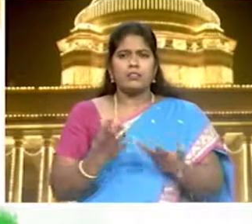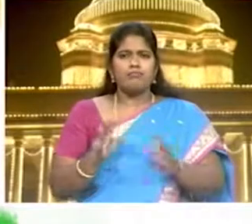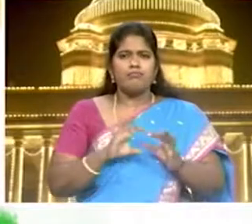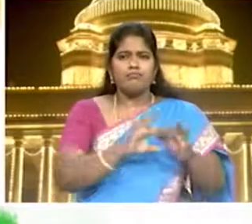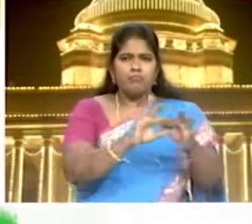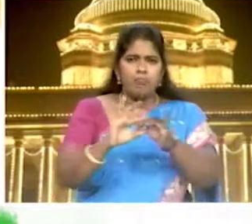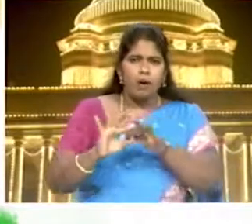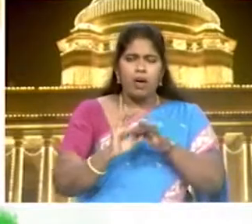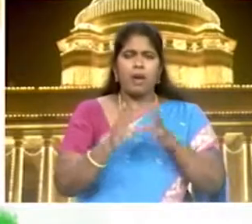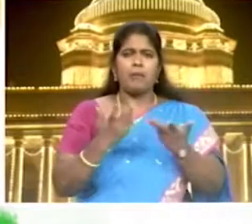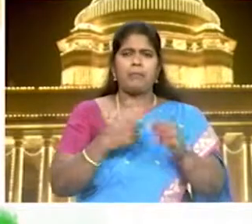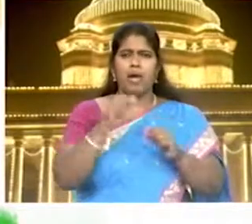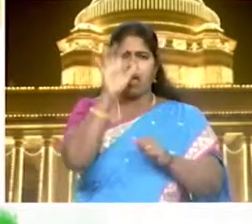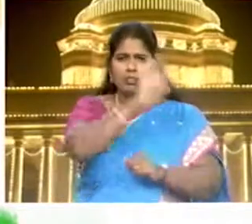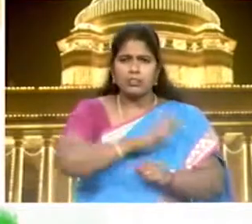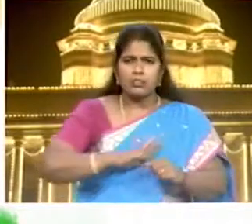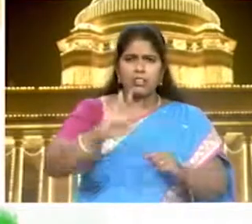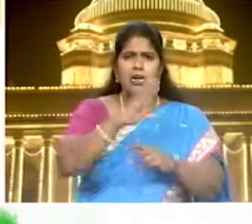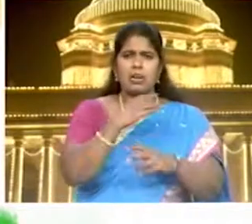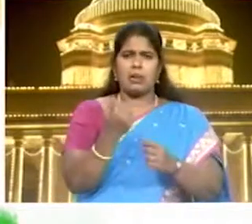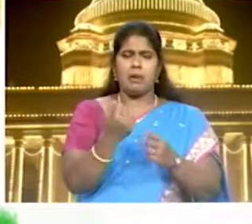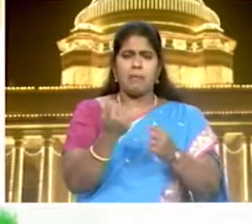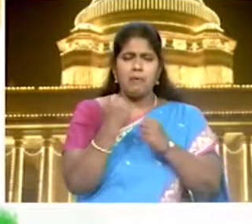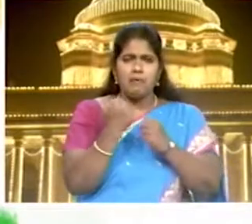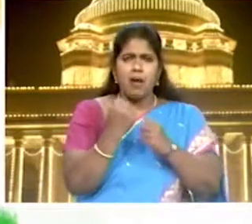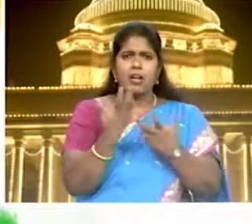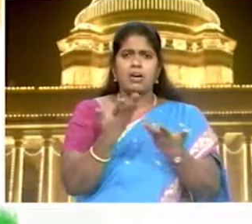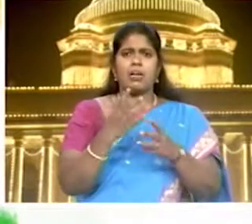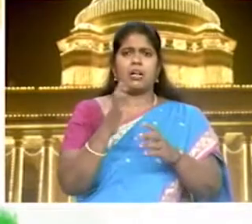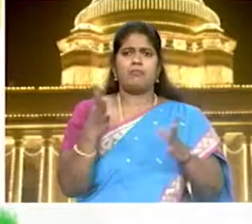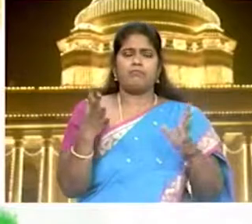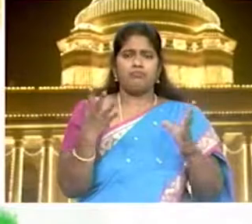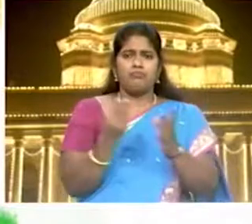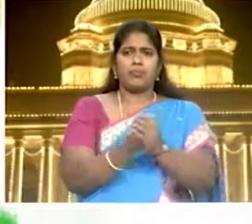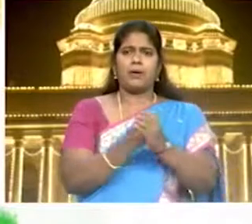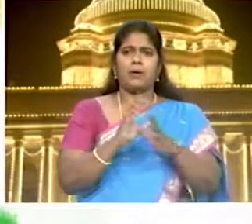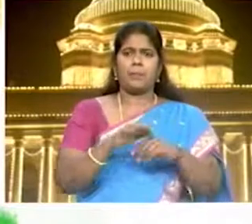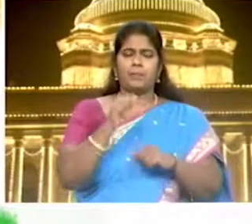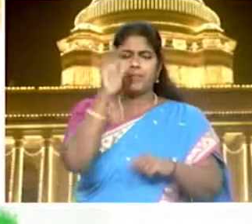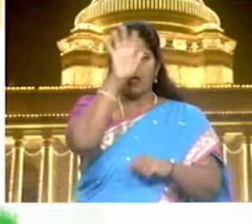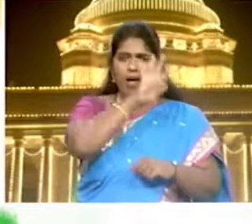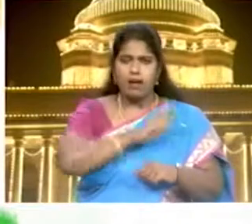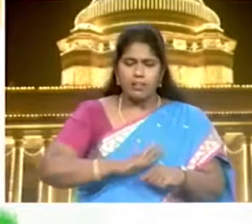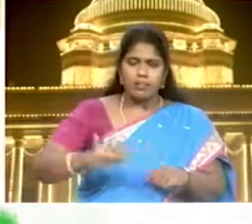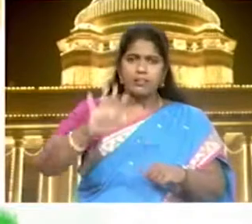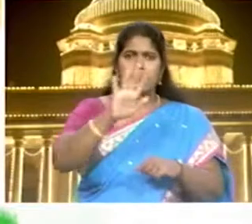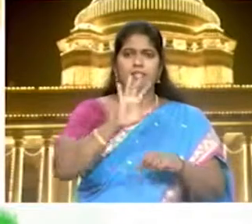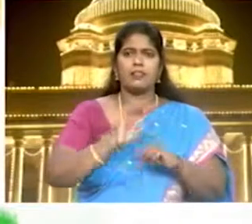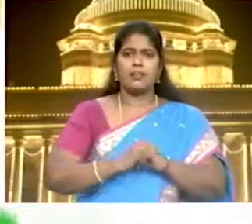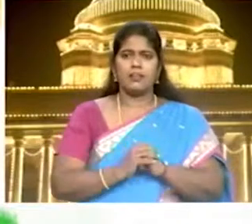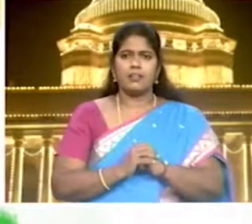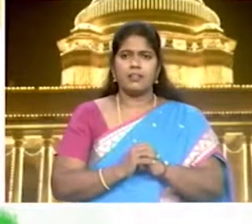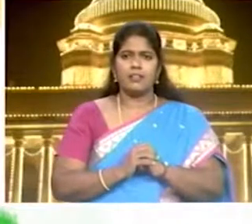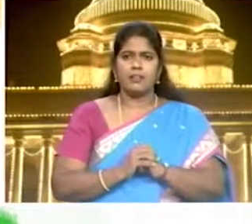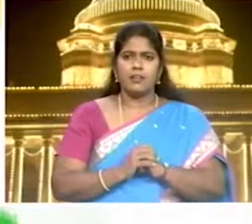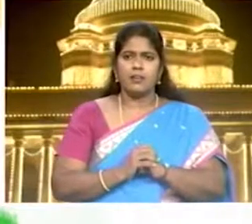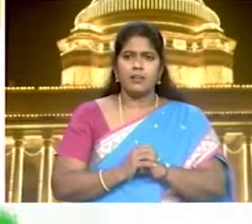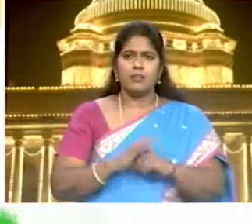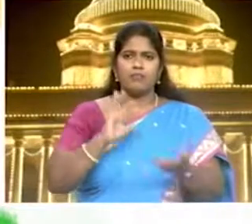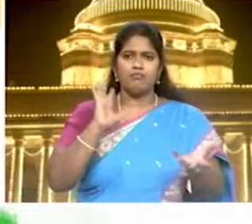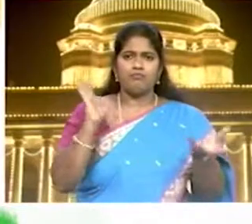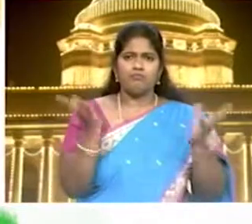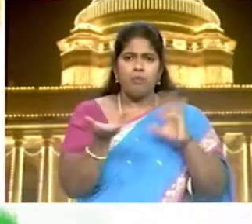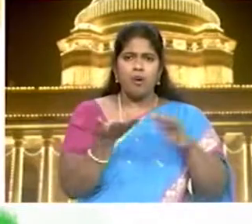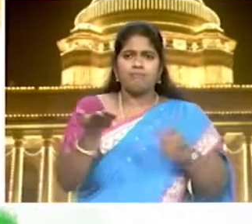nation building. Thus, India can be credited to have helped the world discover